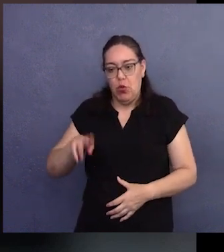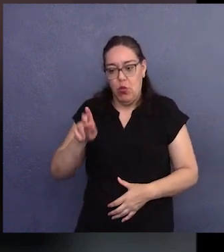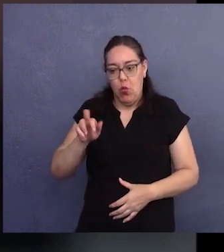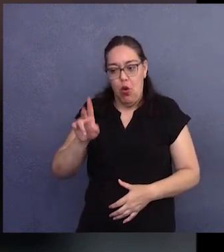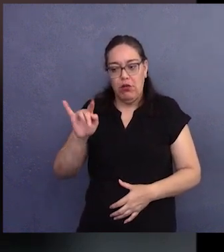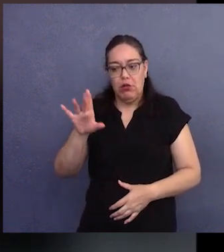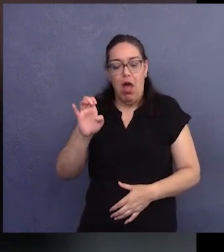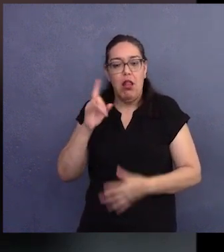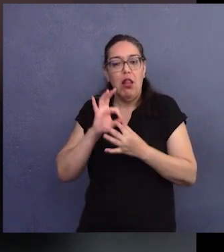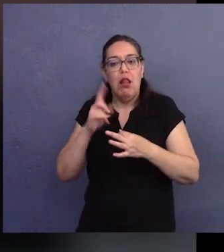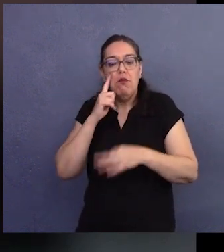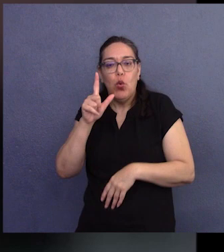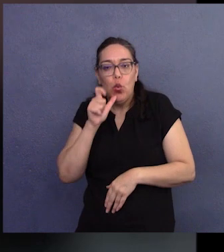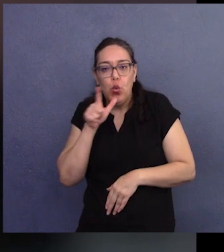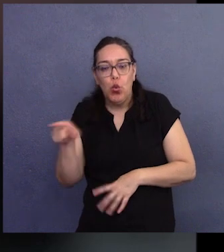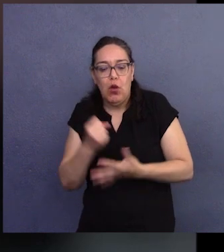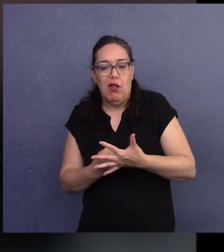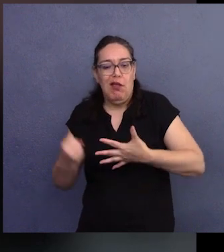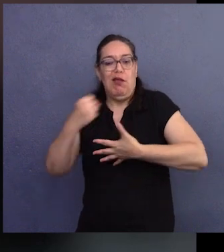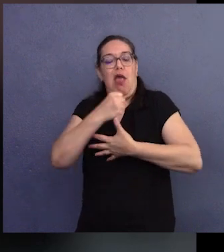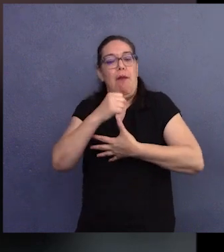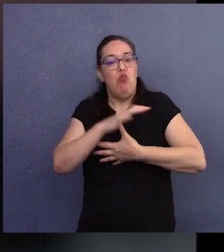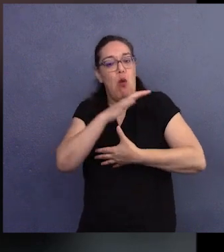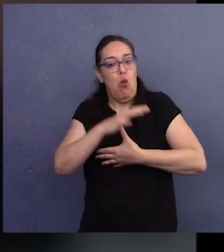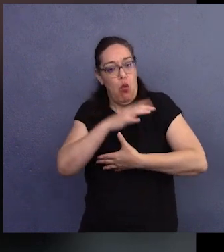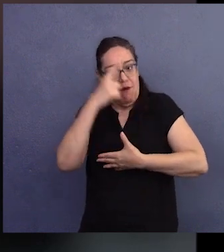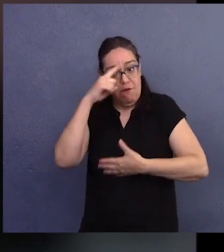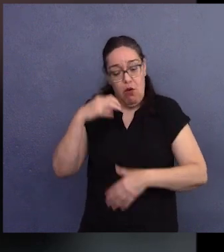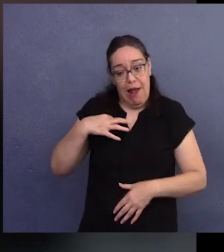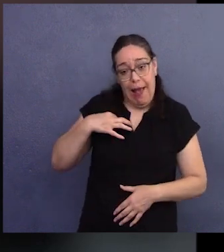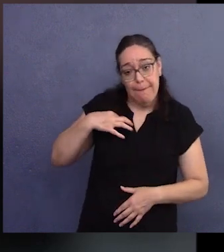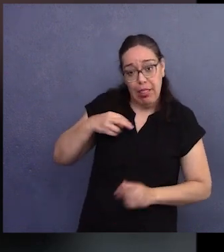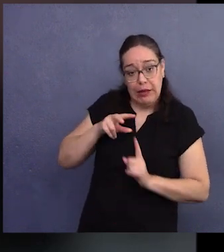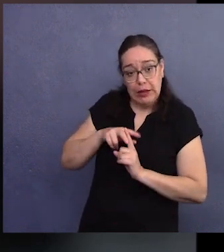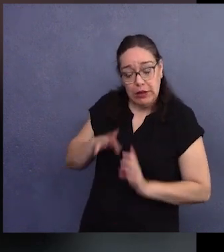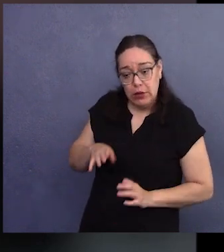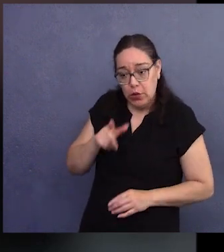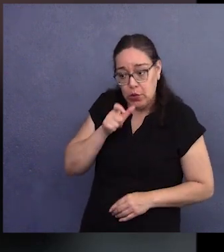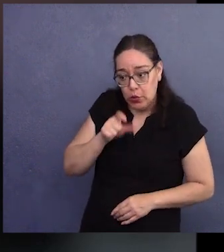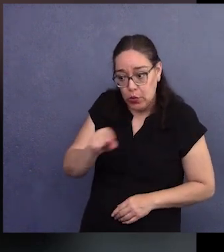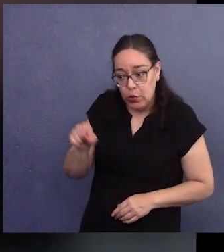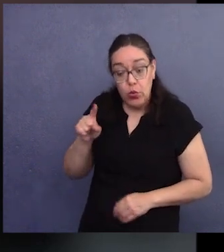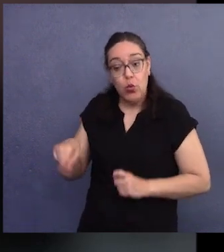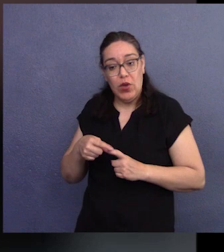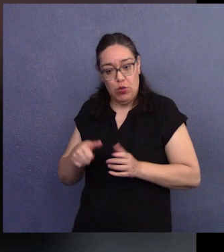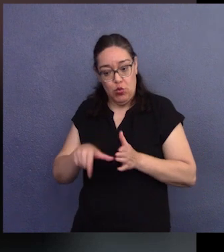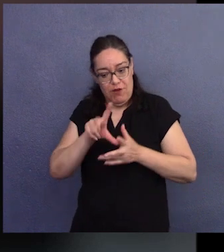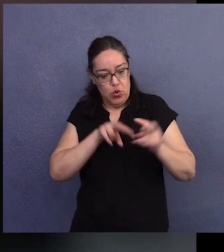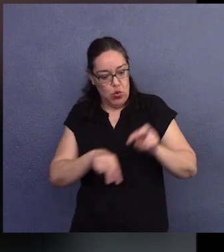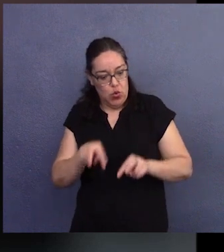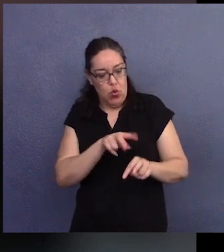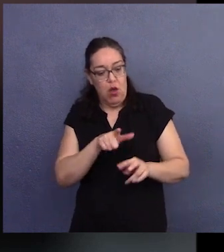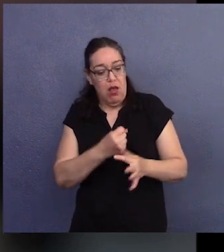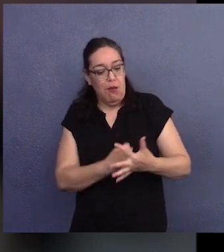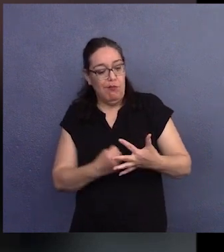prioritize in terms of applicants, and when we review, we want to prioritize those